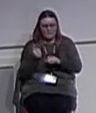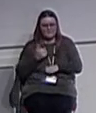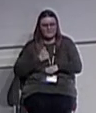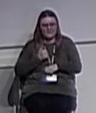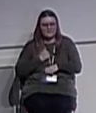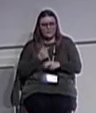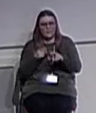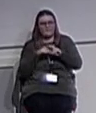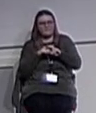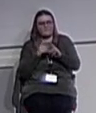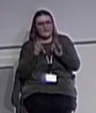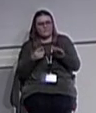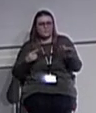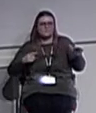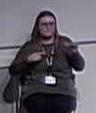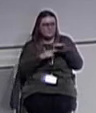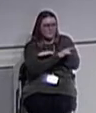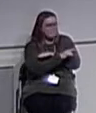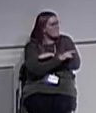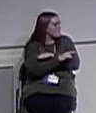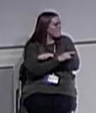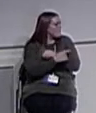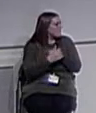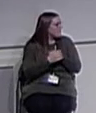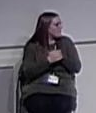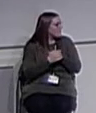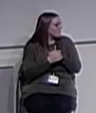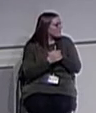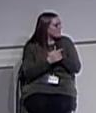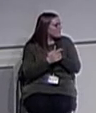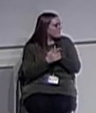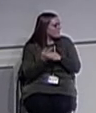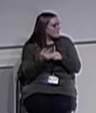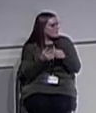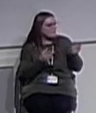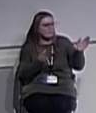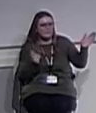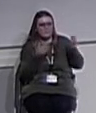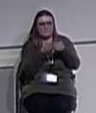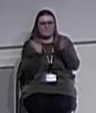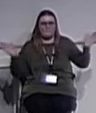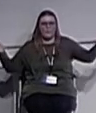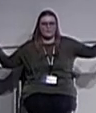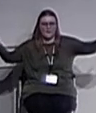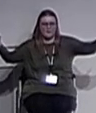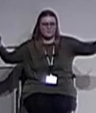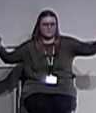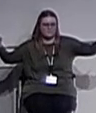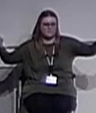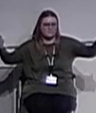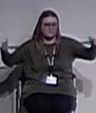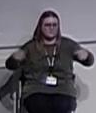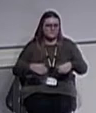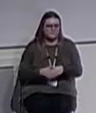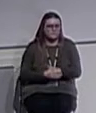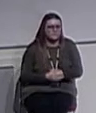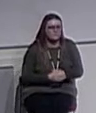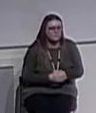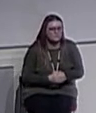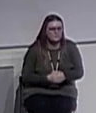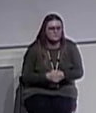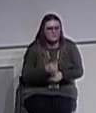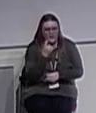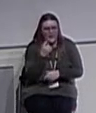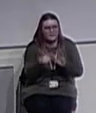have to evacuate. You can actually leave the lecture theatre on both sides. So even though you all came in one side, you can leave on